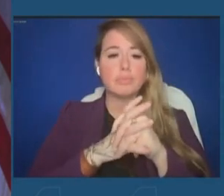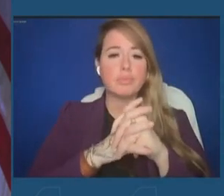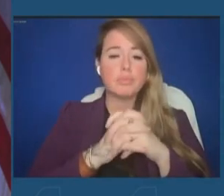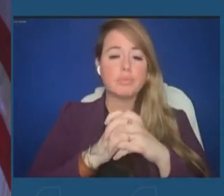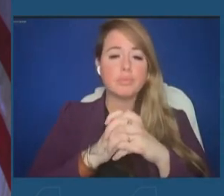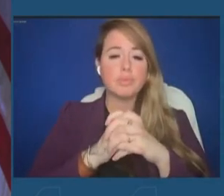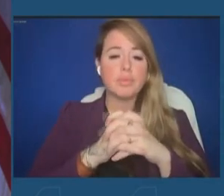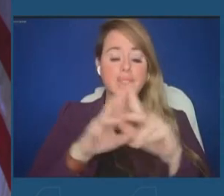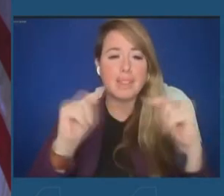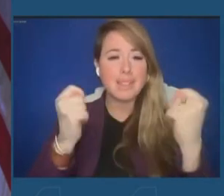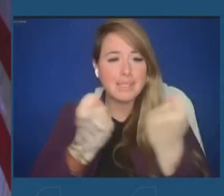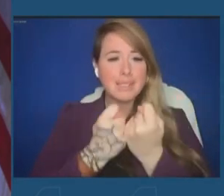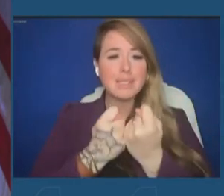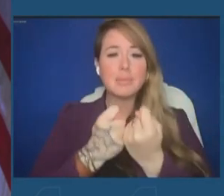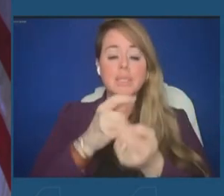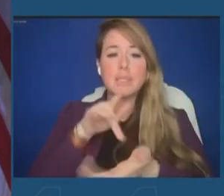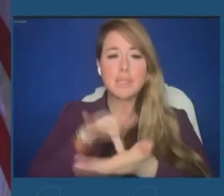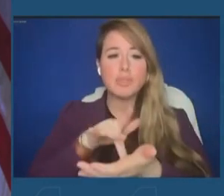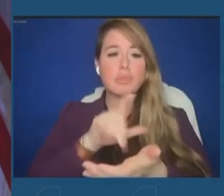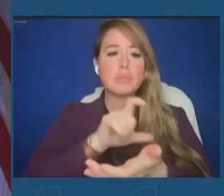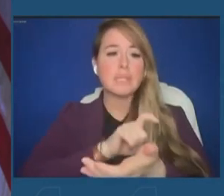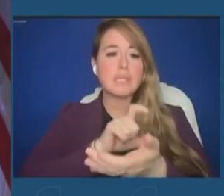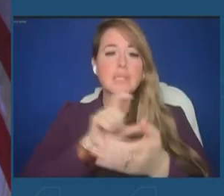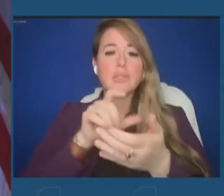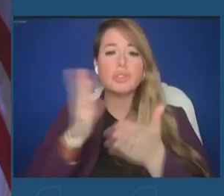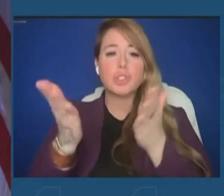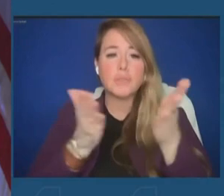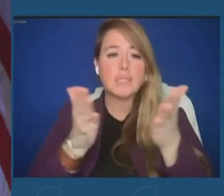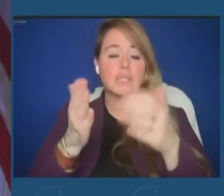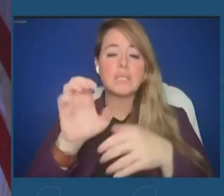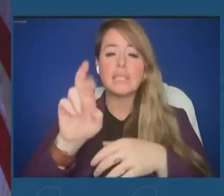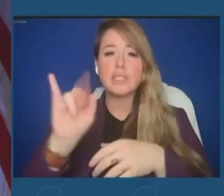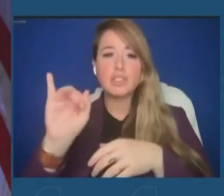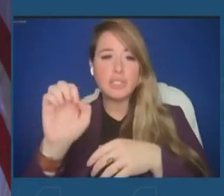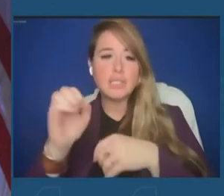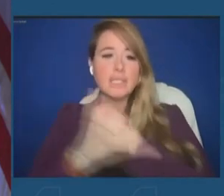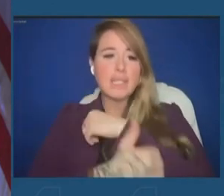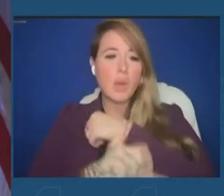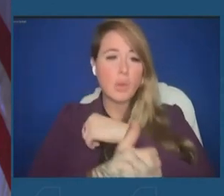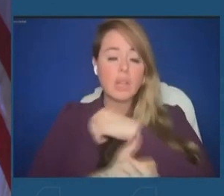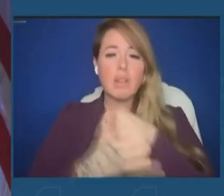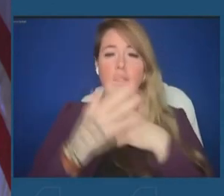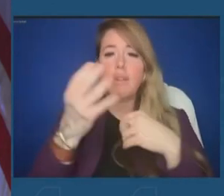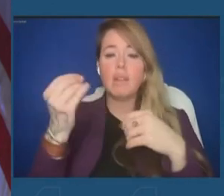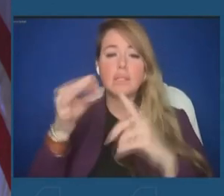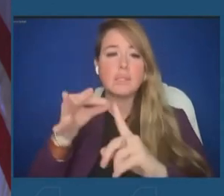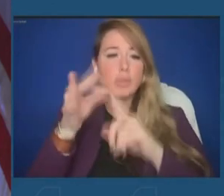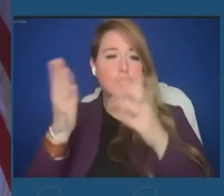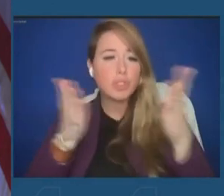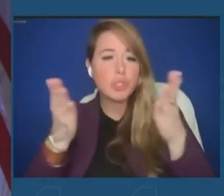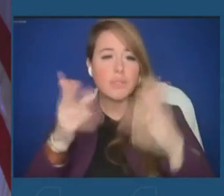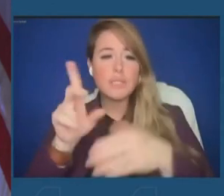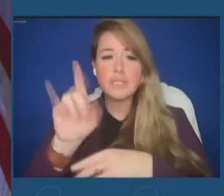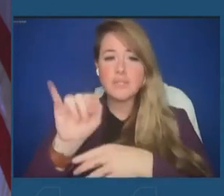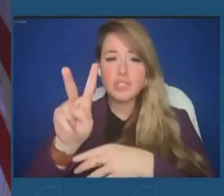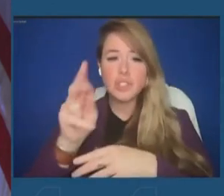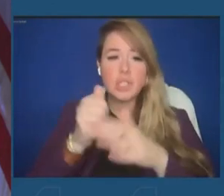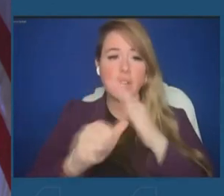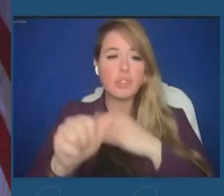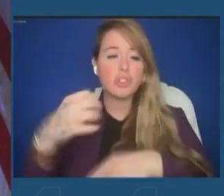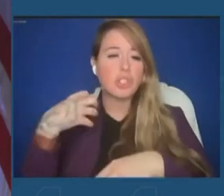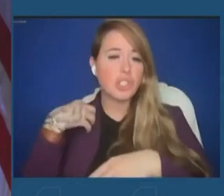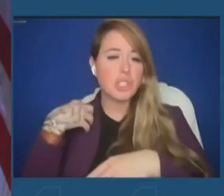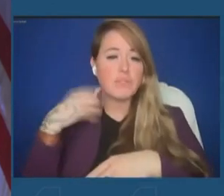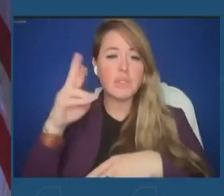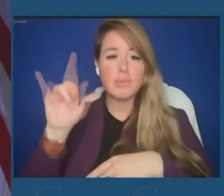Team at Central Police Services, the Erie County Sheriff's Office, including the Special Services Division under Chief Brian Britzolero, of